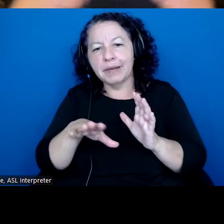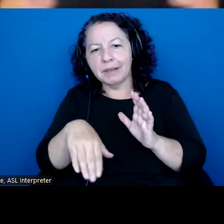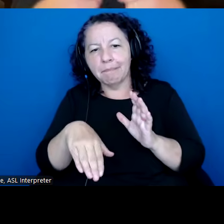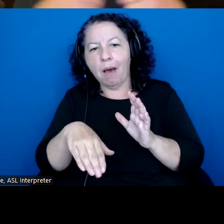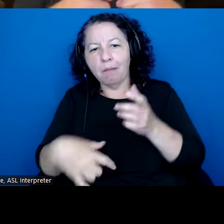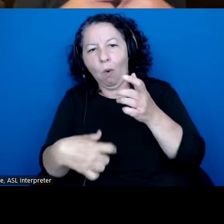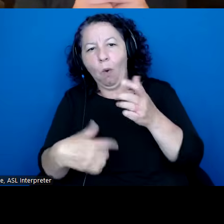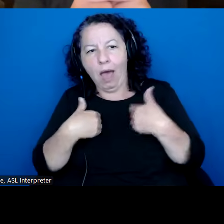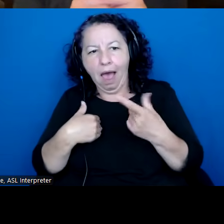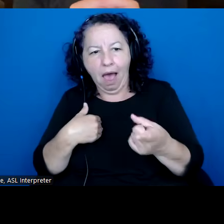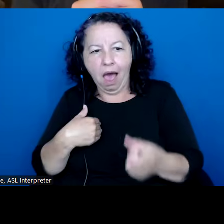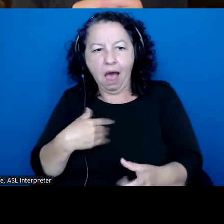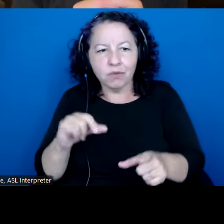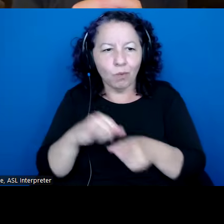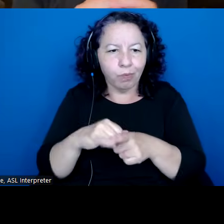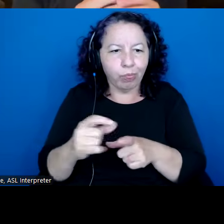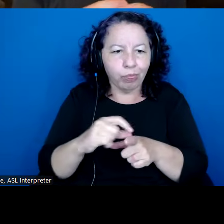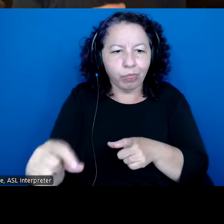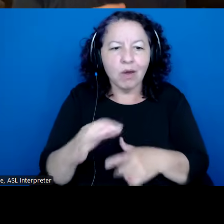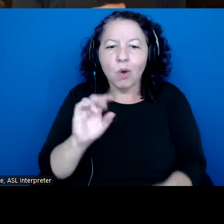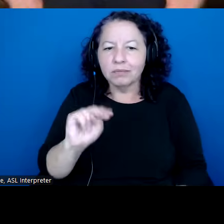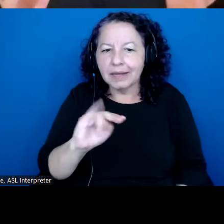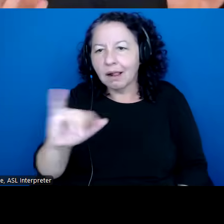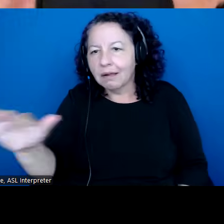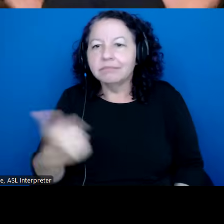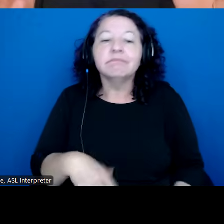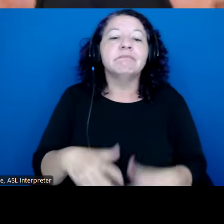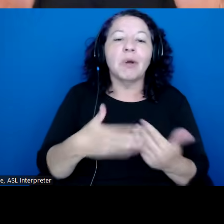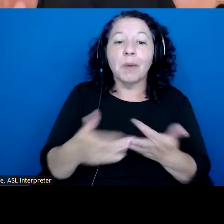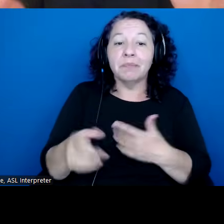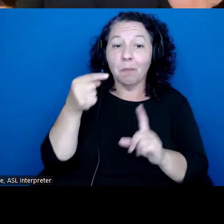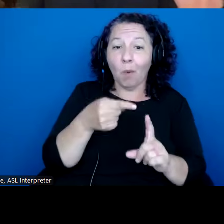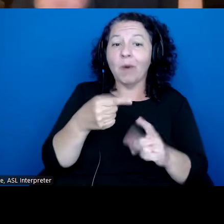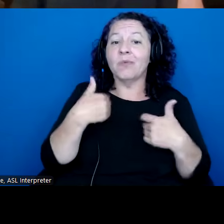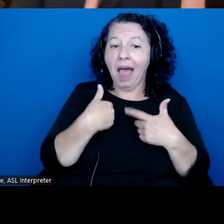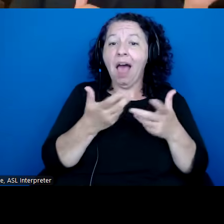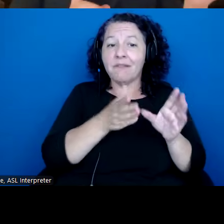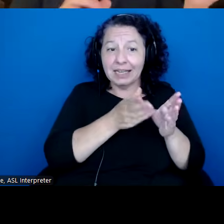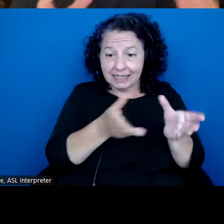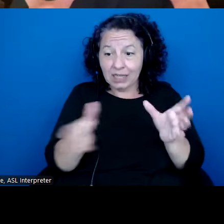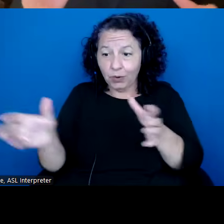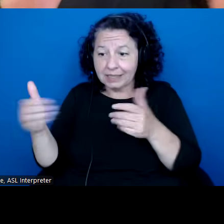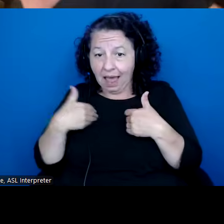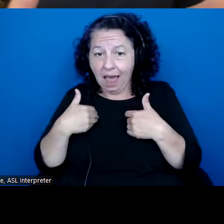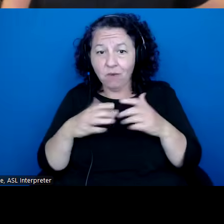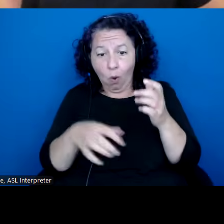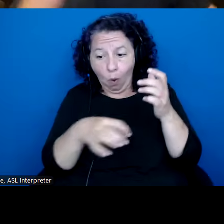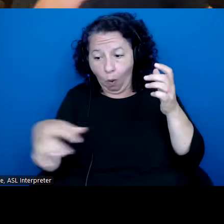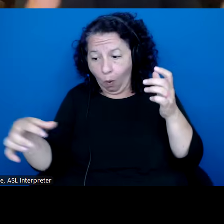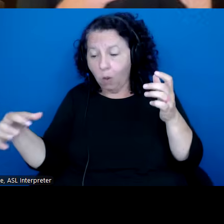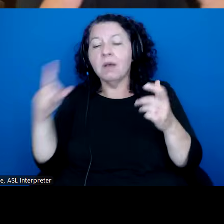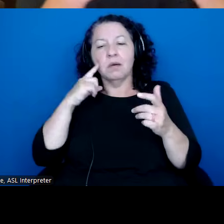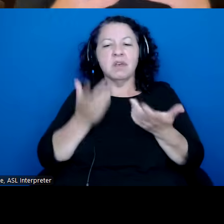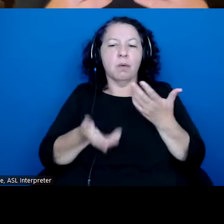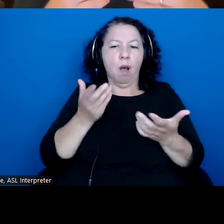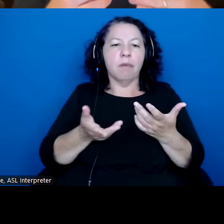best points of connection with the archaeological record, where we can say, look, we have a whole series of vessels that have holes in the base that we think are probably